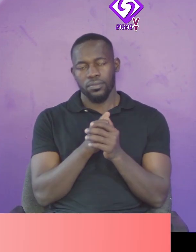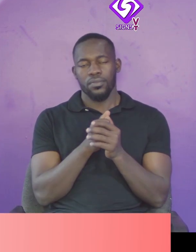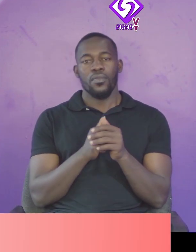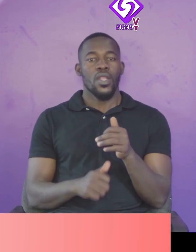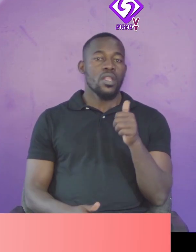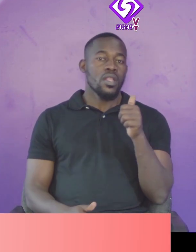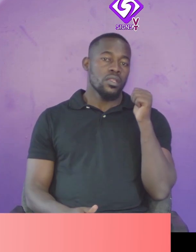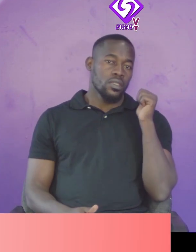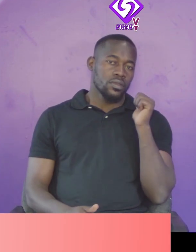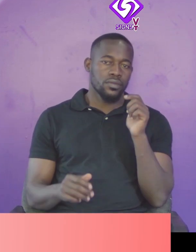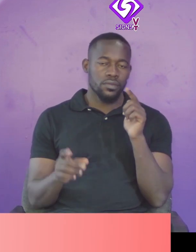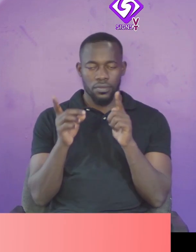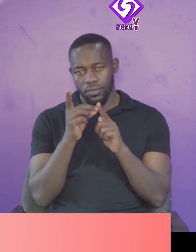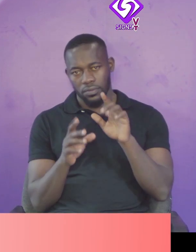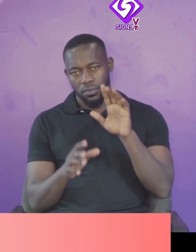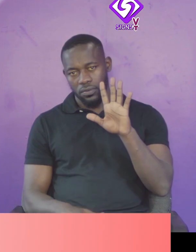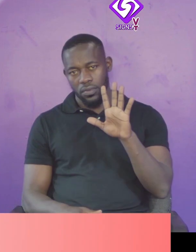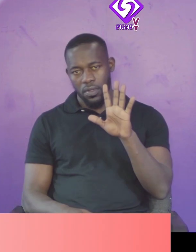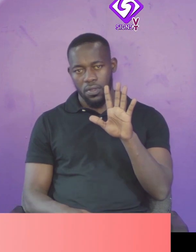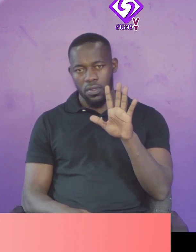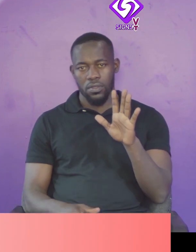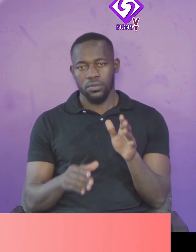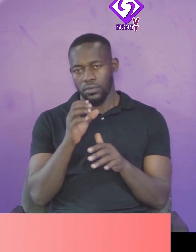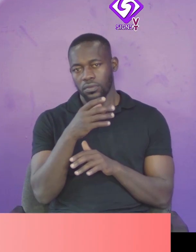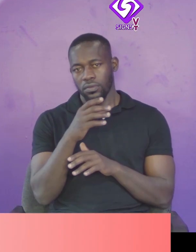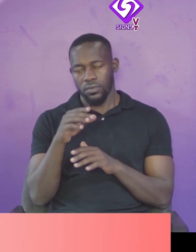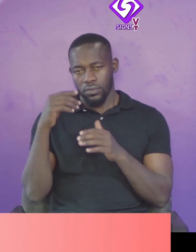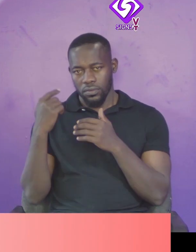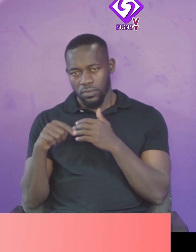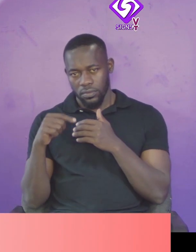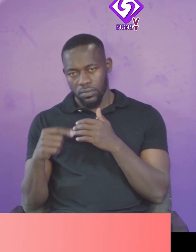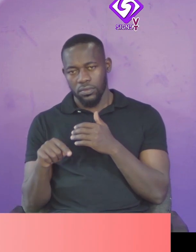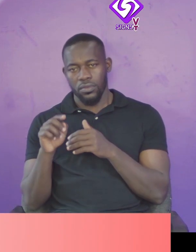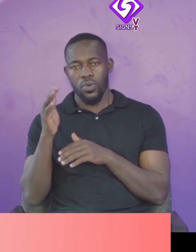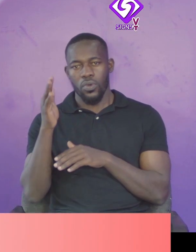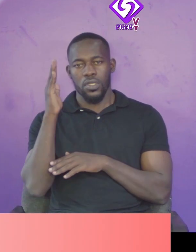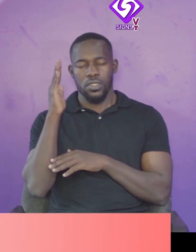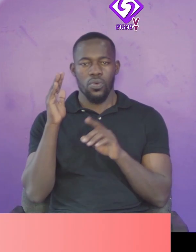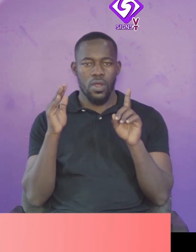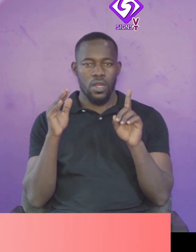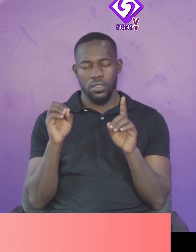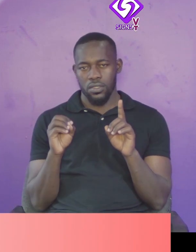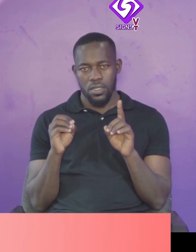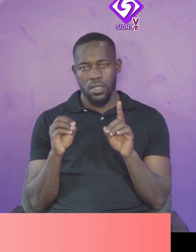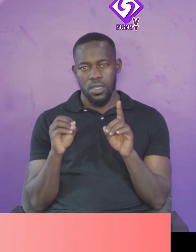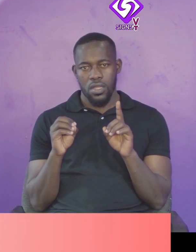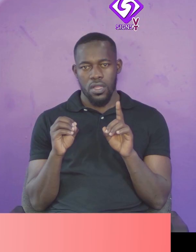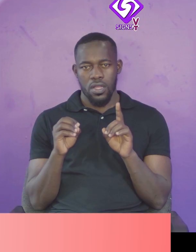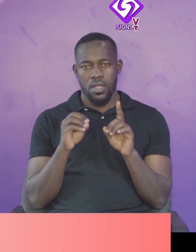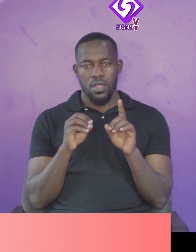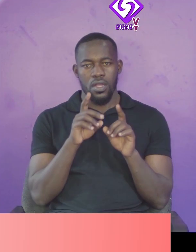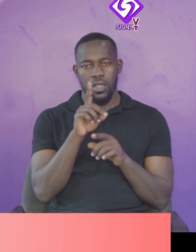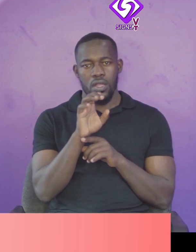is 5th, Tusker FC managed to beat Ulinzi Stars 1-0. So we have Dennis Oalo,